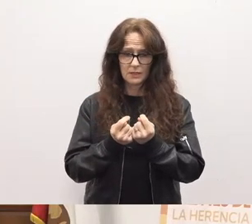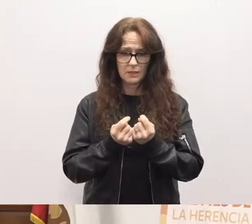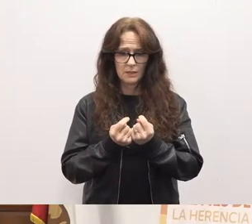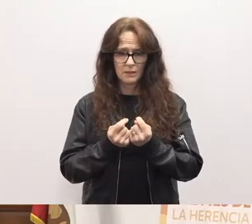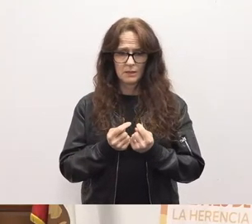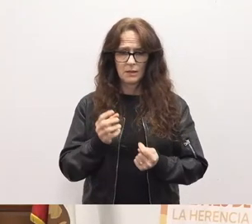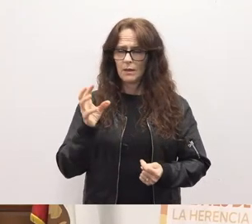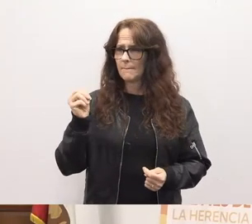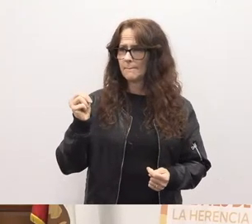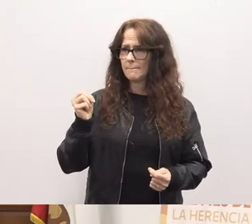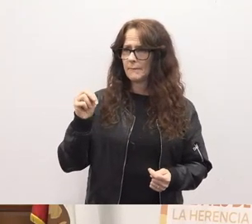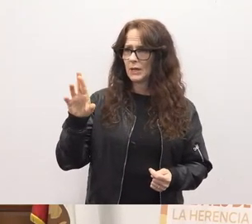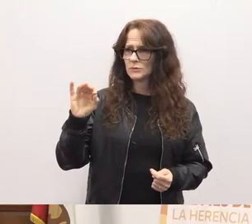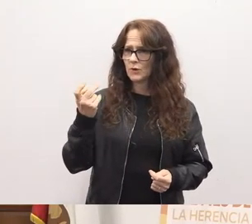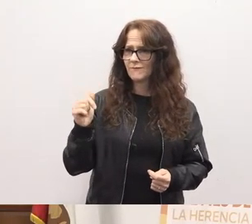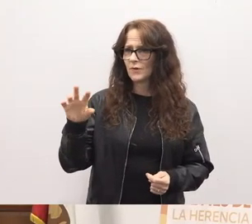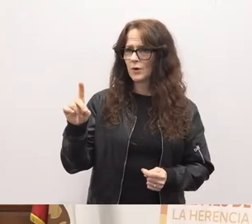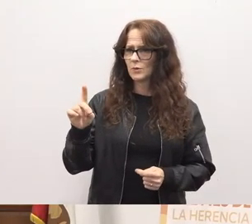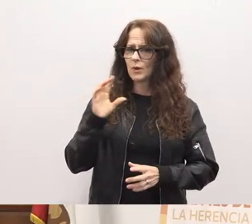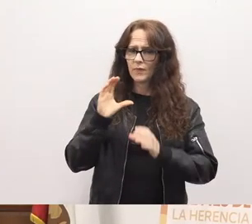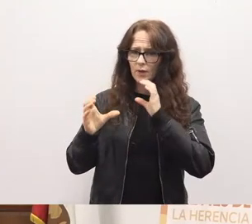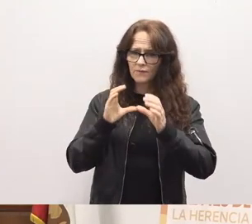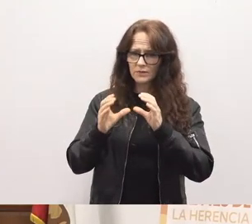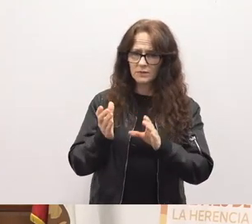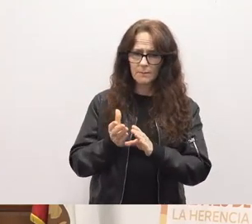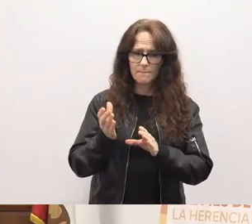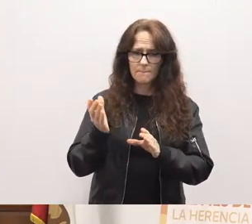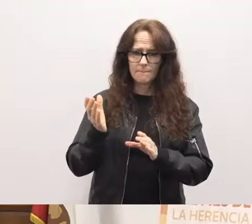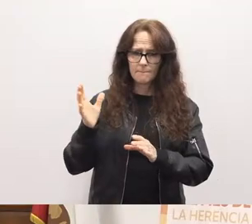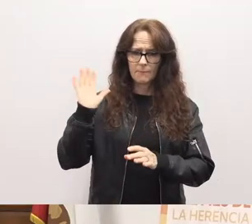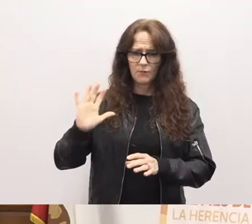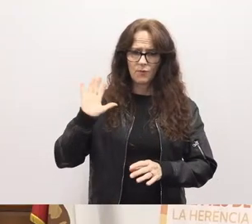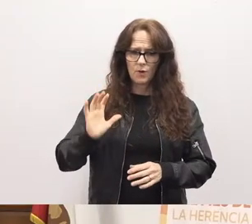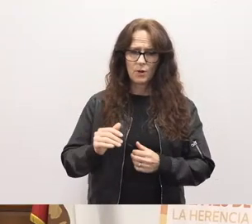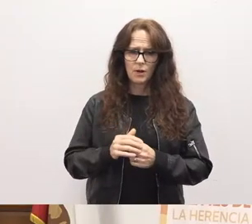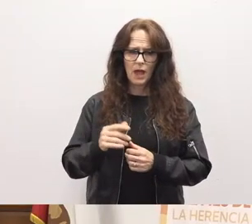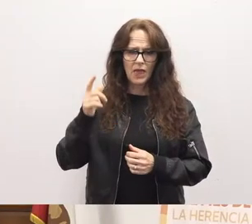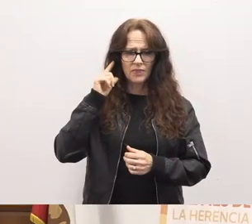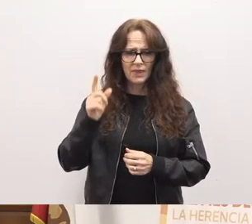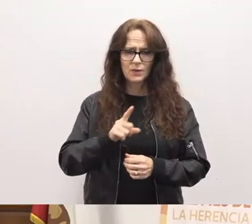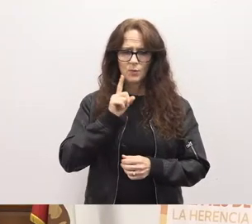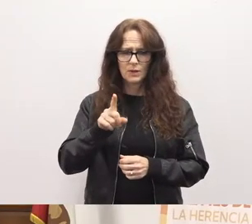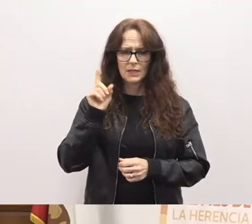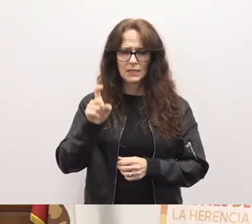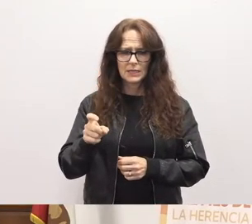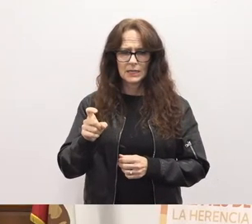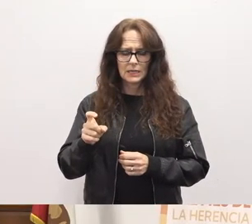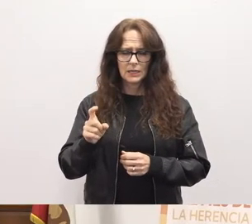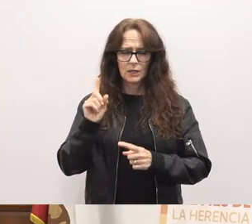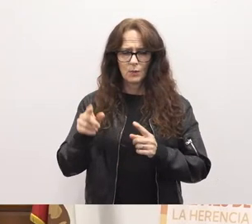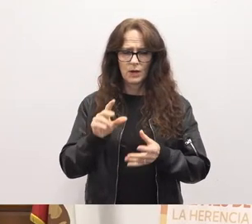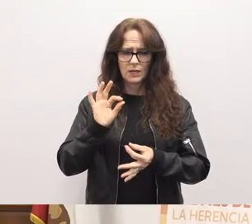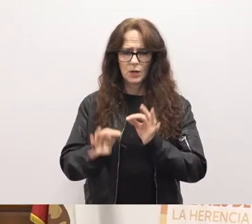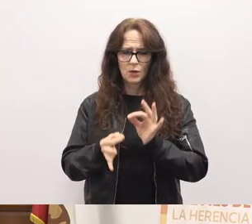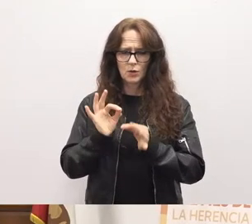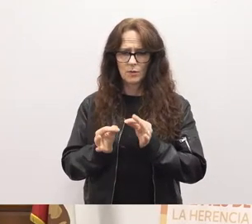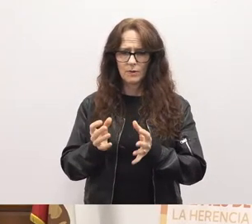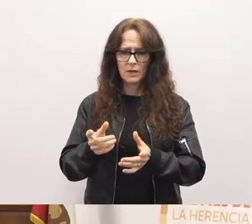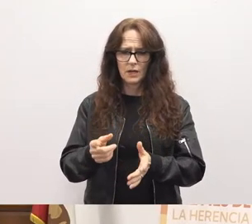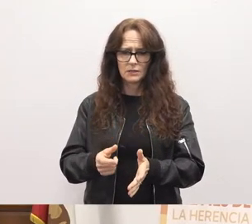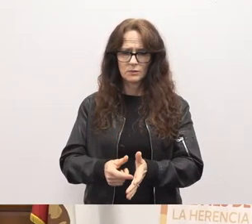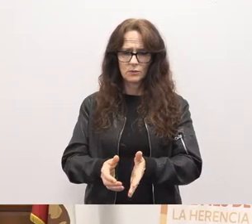Mr. Strumpfer, we've had this conversation before. I think we really need to look at, when interpretation is